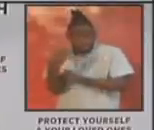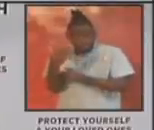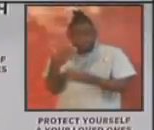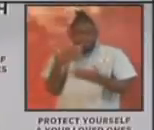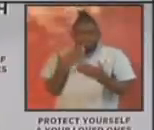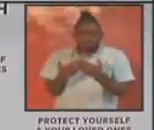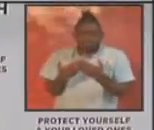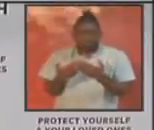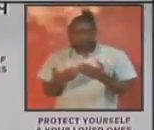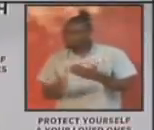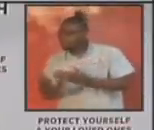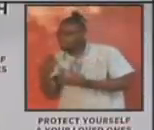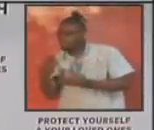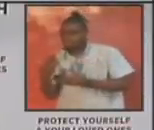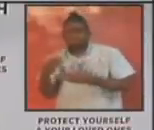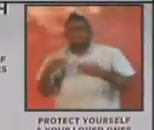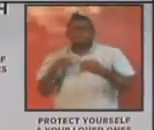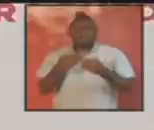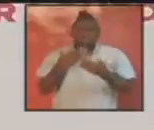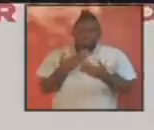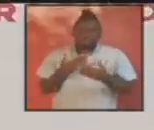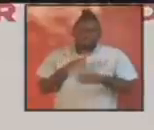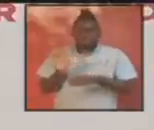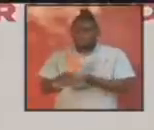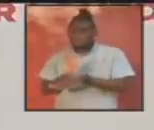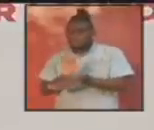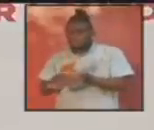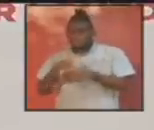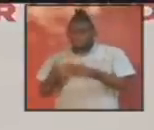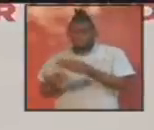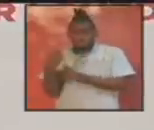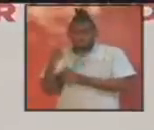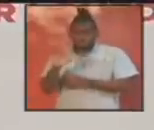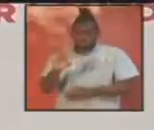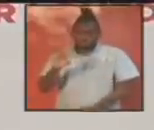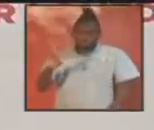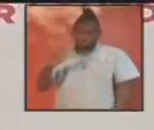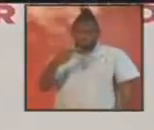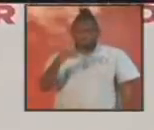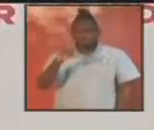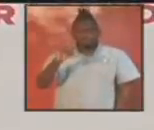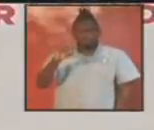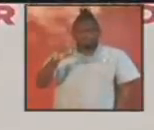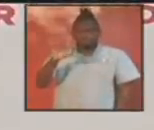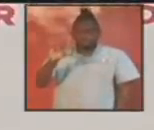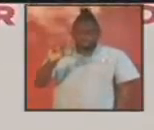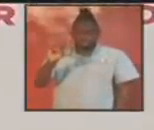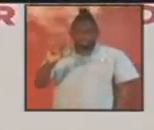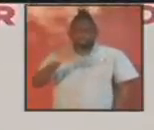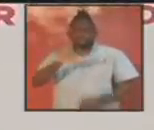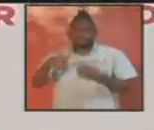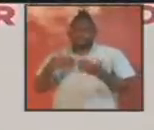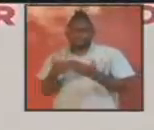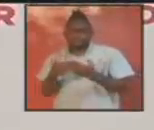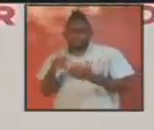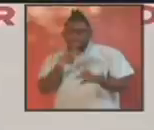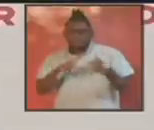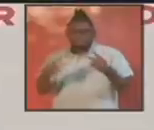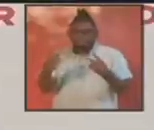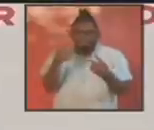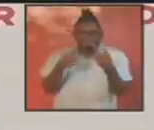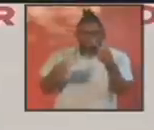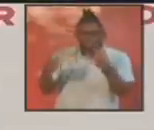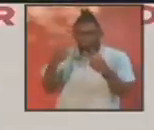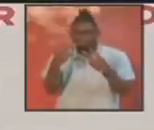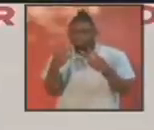of Foreign Affairs. Morning to Dr. Hines and members of the media, members of the viewing and listening public. So I'll